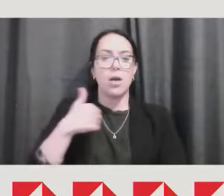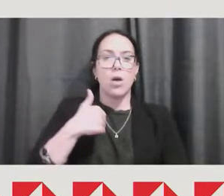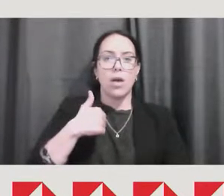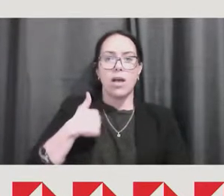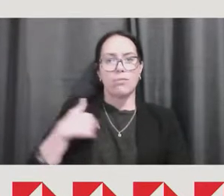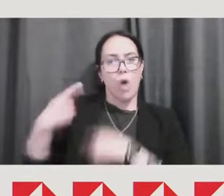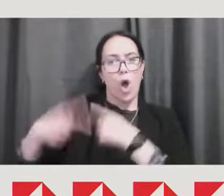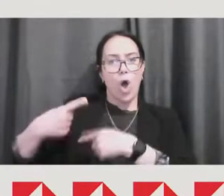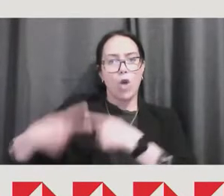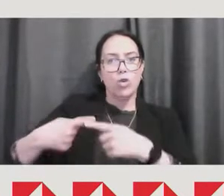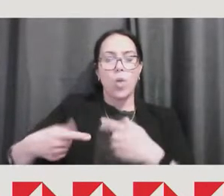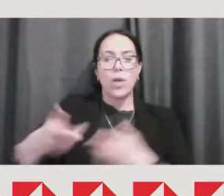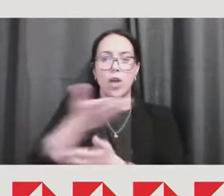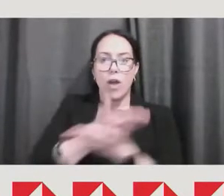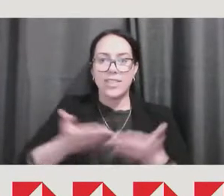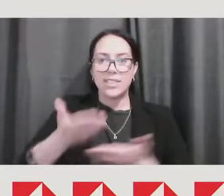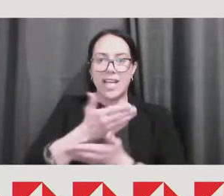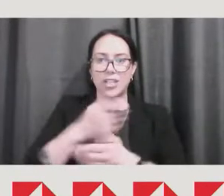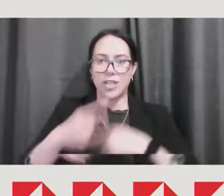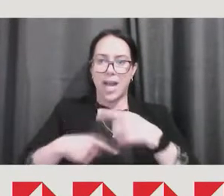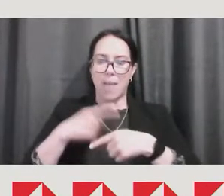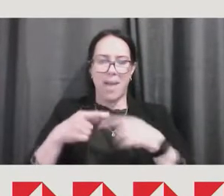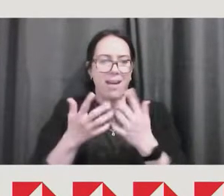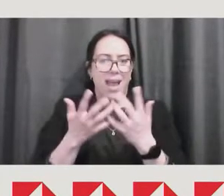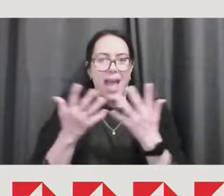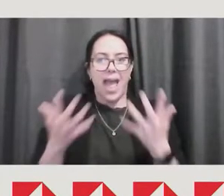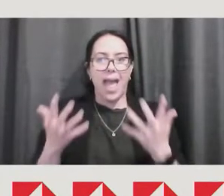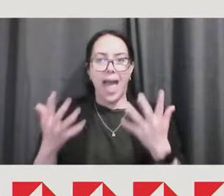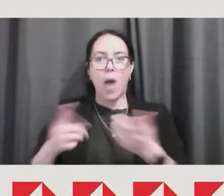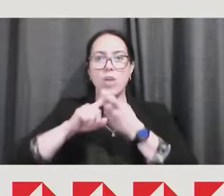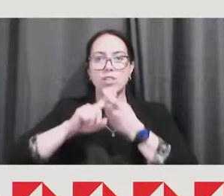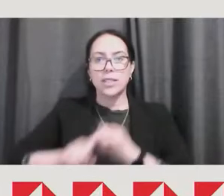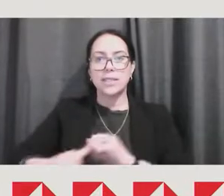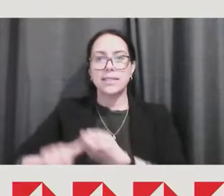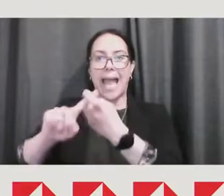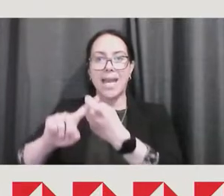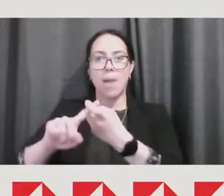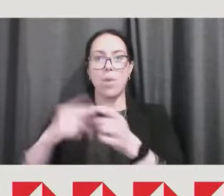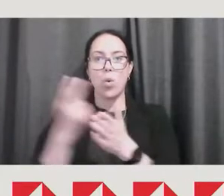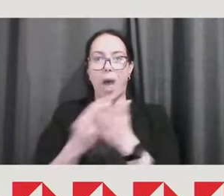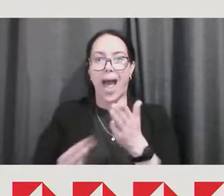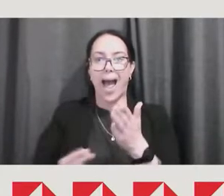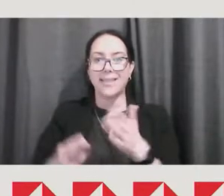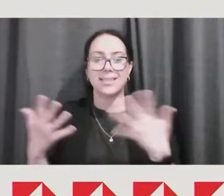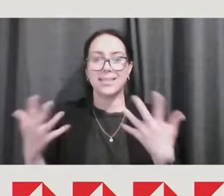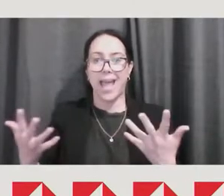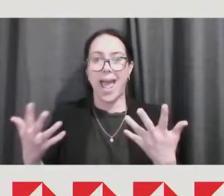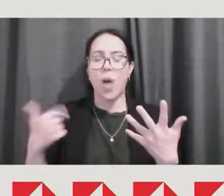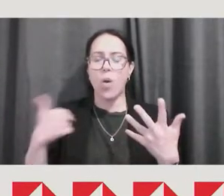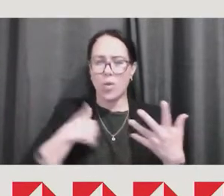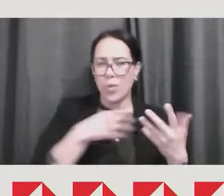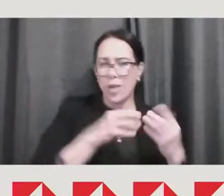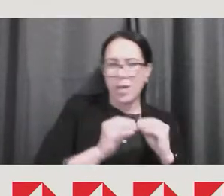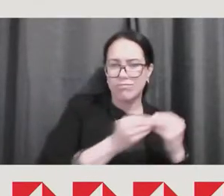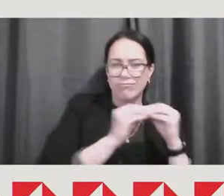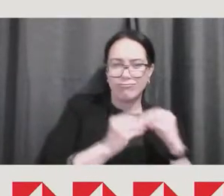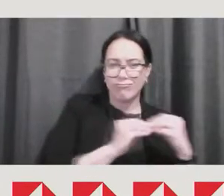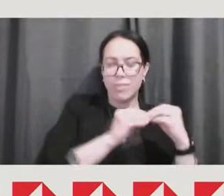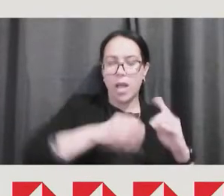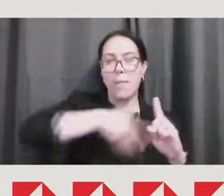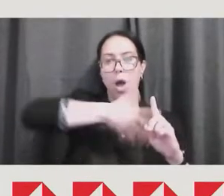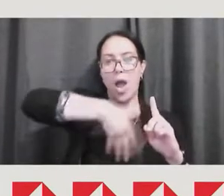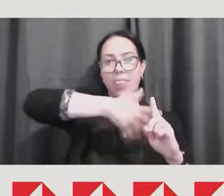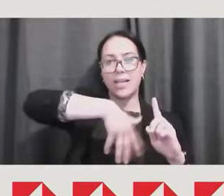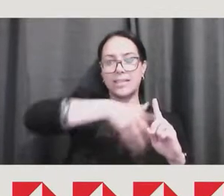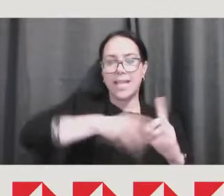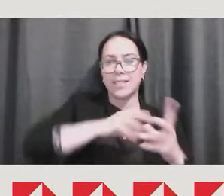going to be a sustainable artist for more than just 30 seconds or more than just one Arts Grant we are working on it there is a lot of work happening behind the scenes